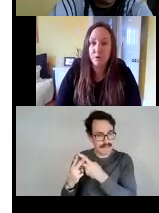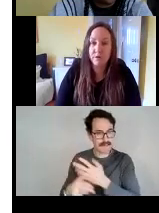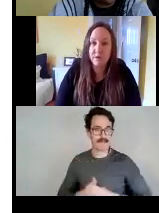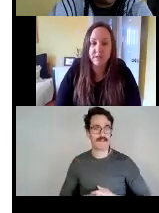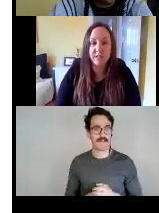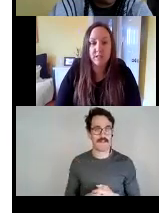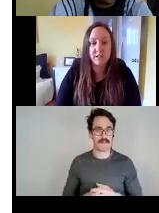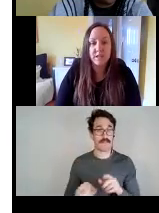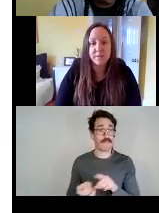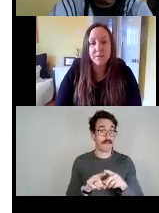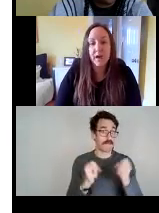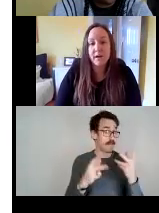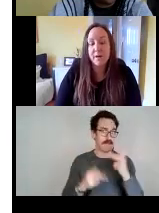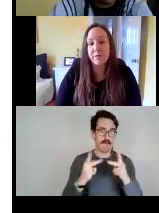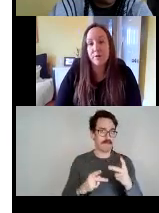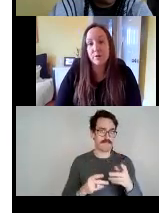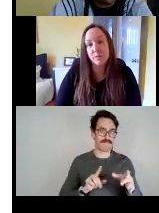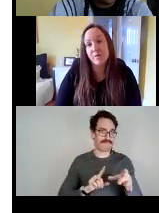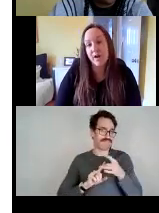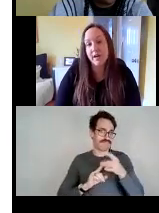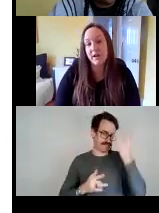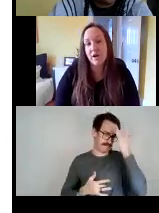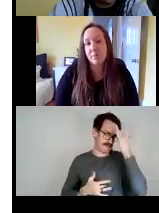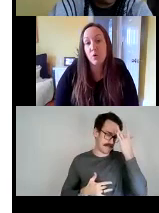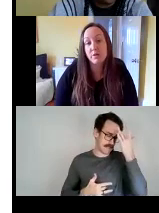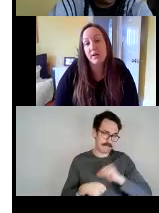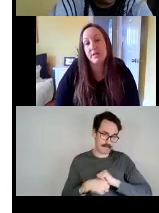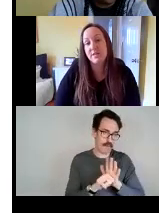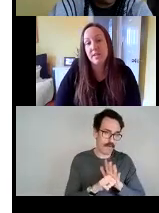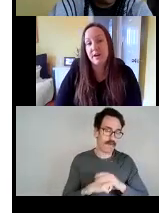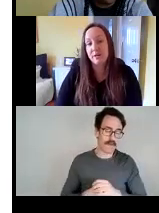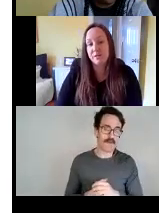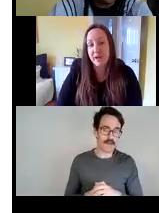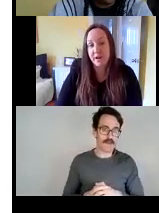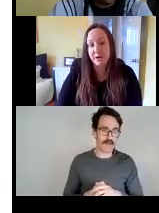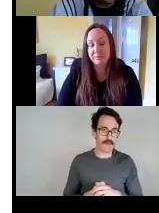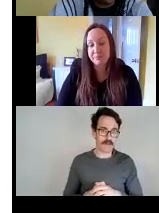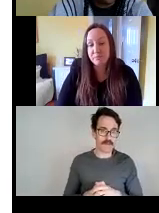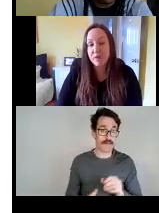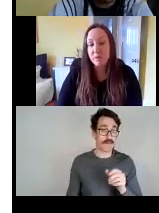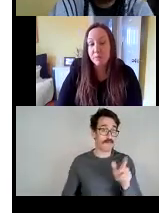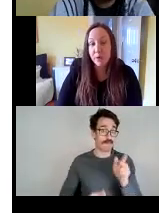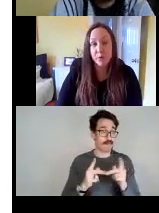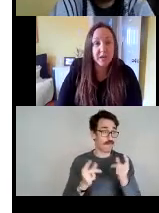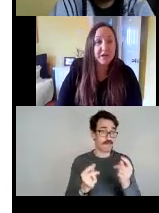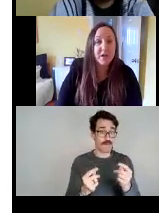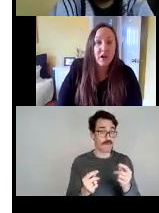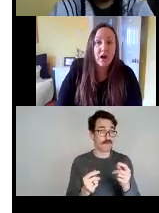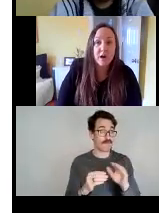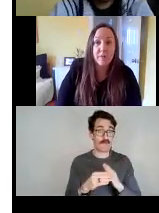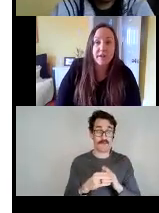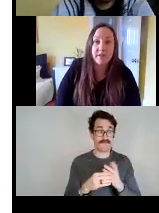from COVID-19, and folks were providing more than 10 hours of care per